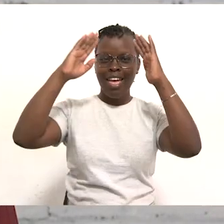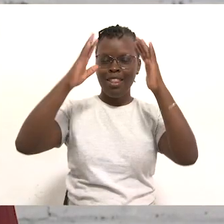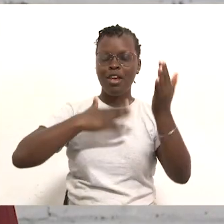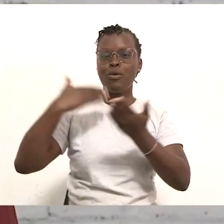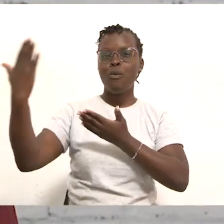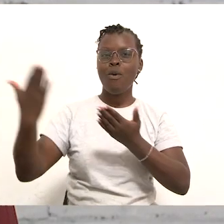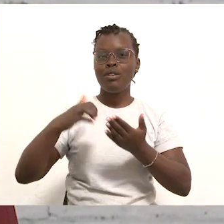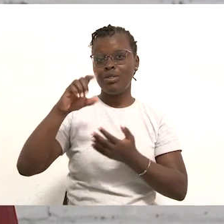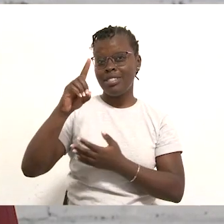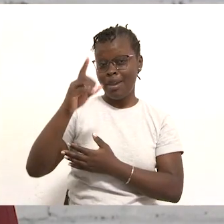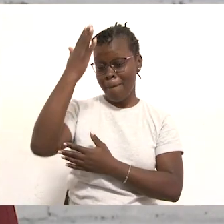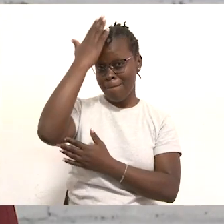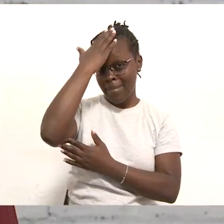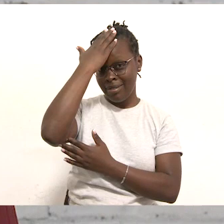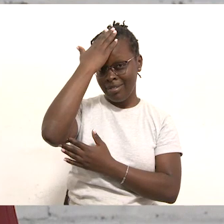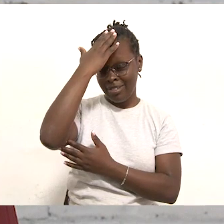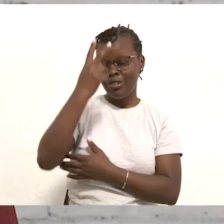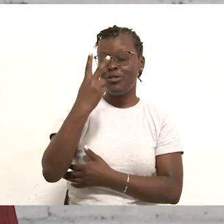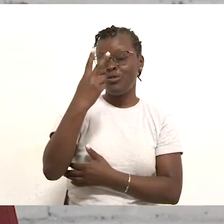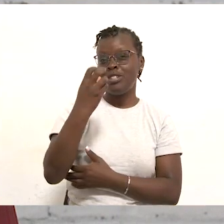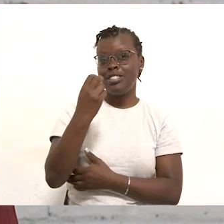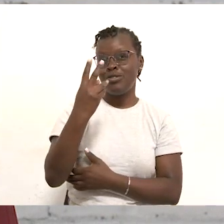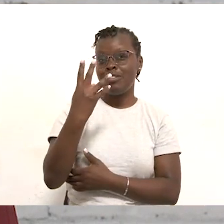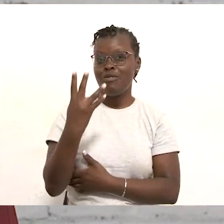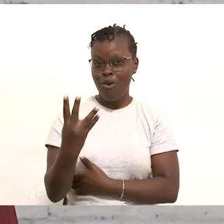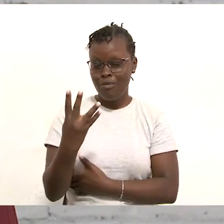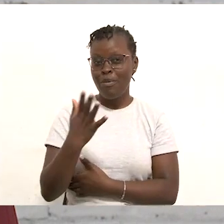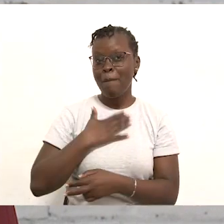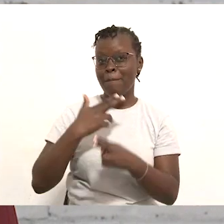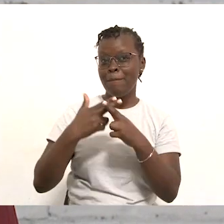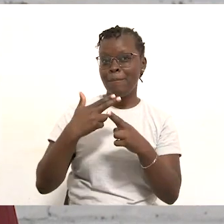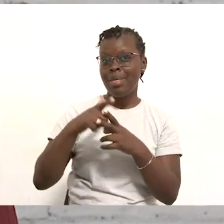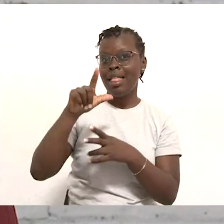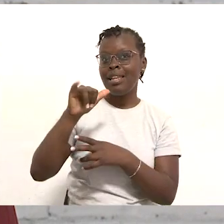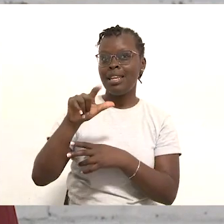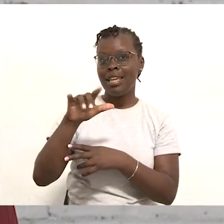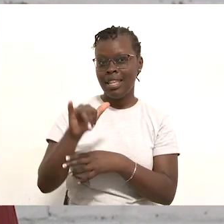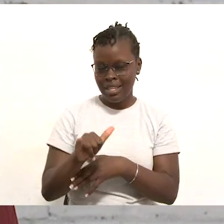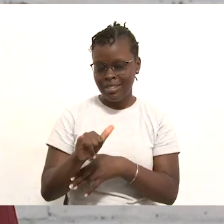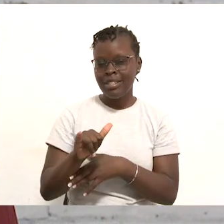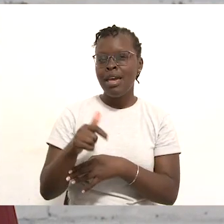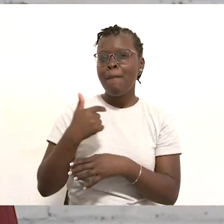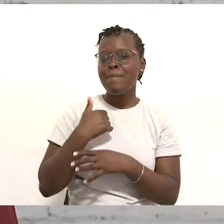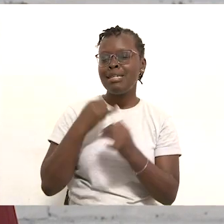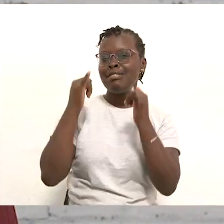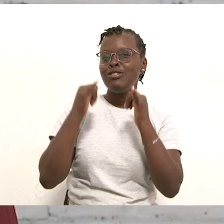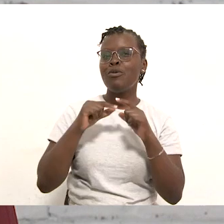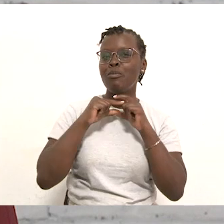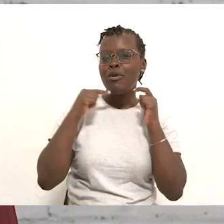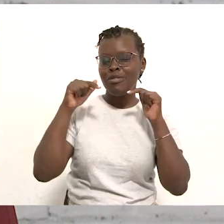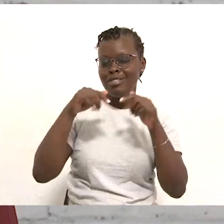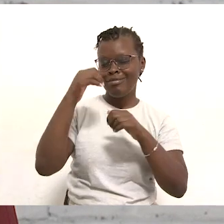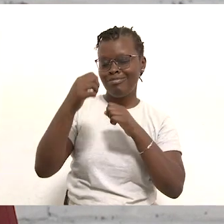and welcome to EdTech Mondays 2024. My name is Lily Bekele Piper and I am the new moderator for the